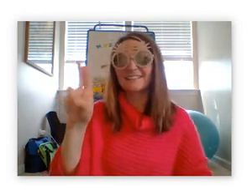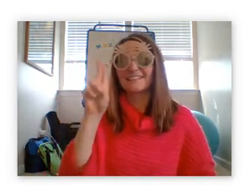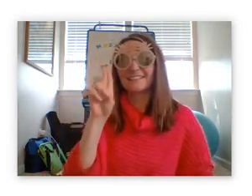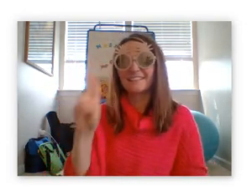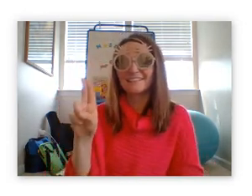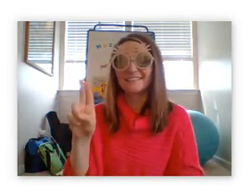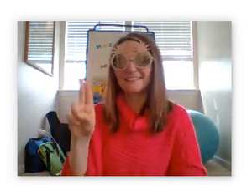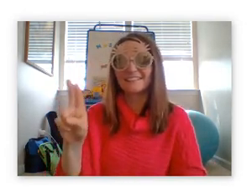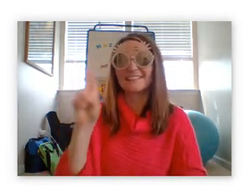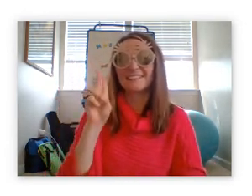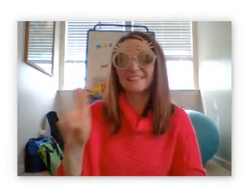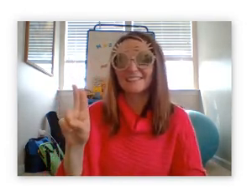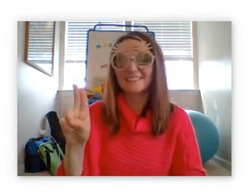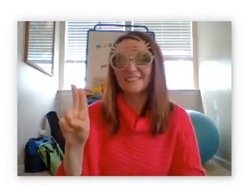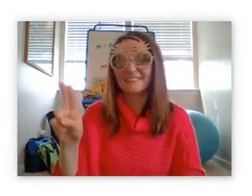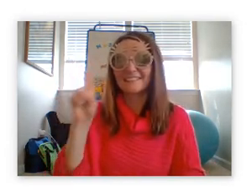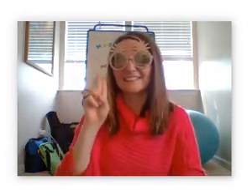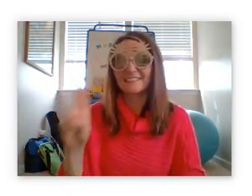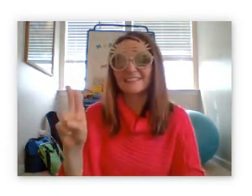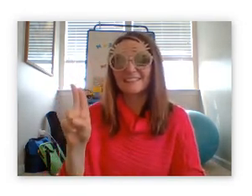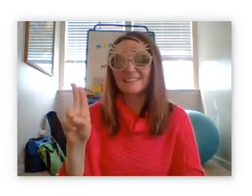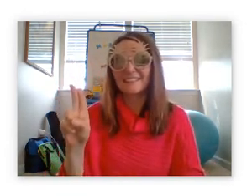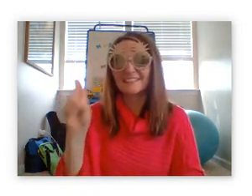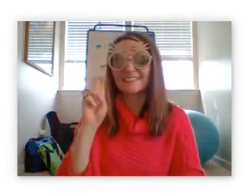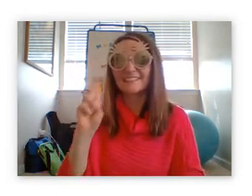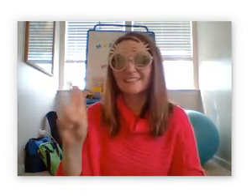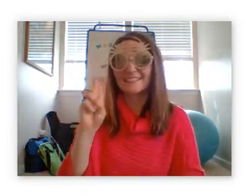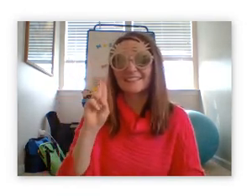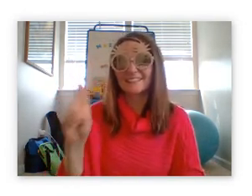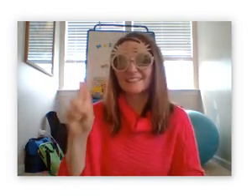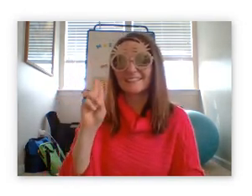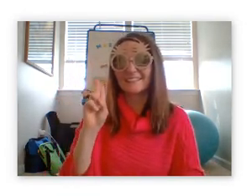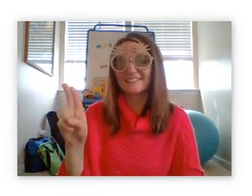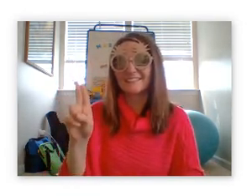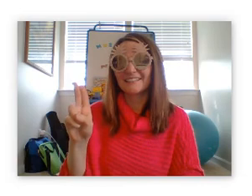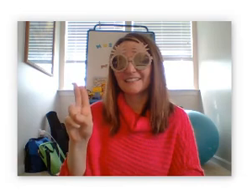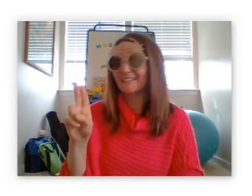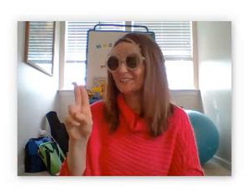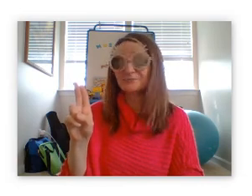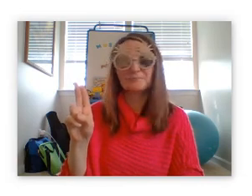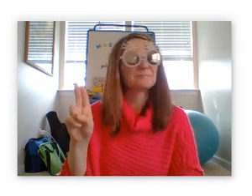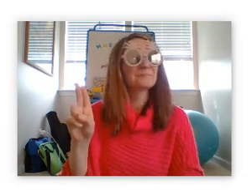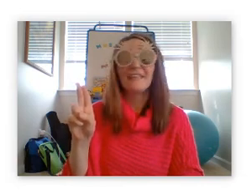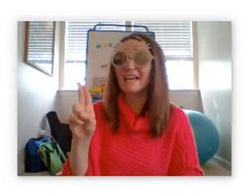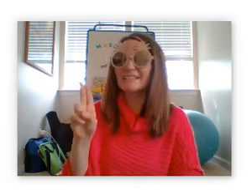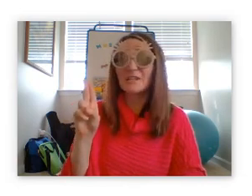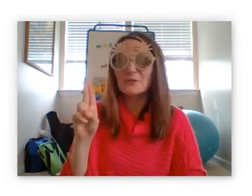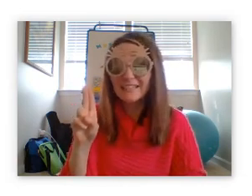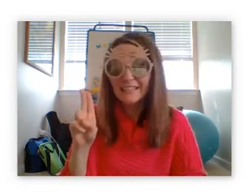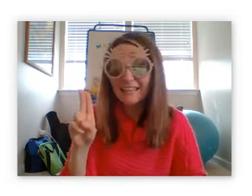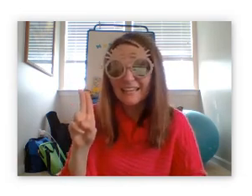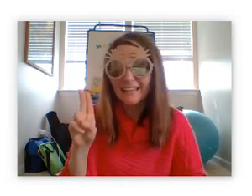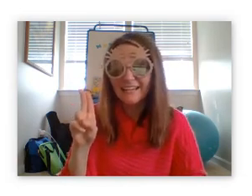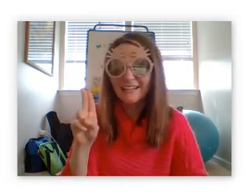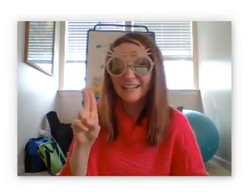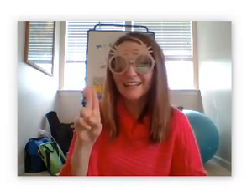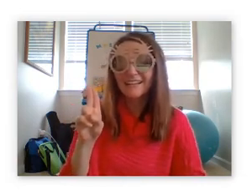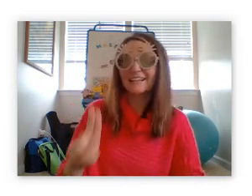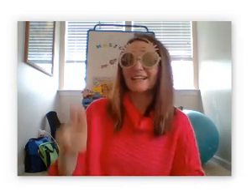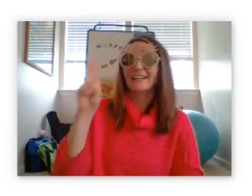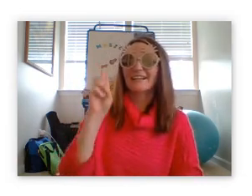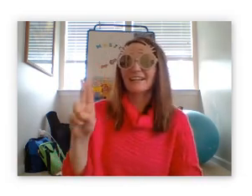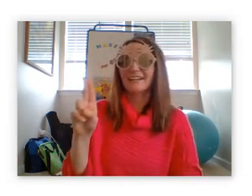to oot, oot, oot apples and bananas. That's so silly. I